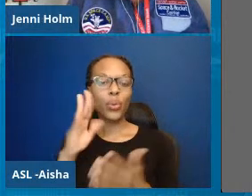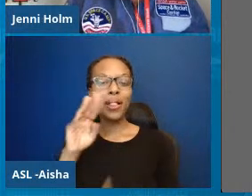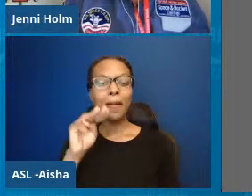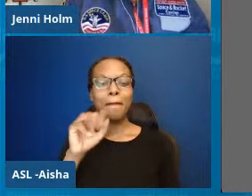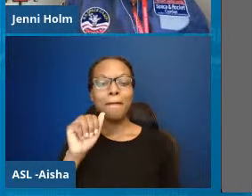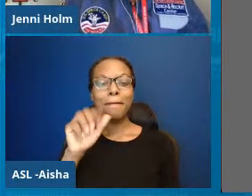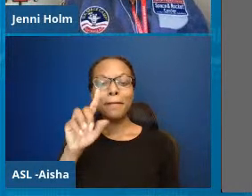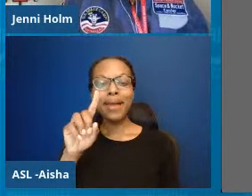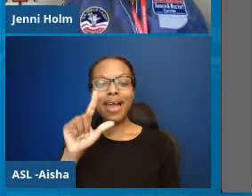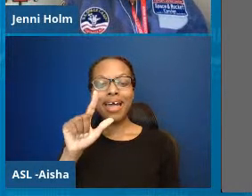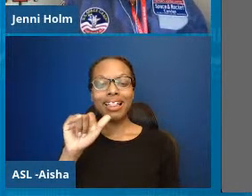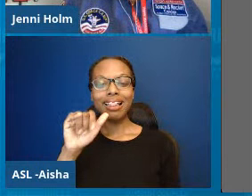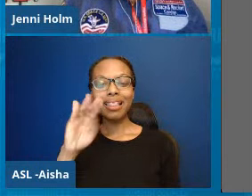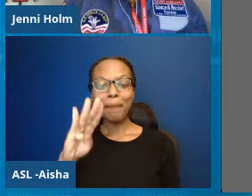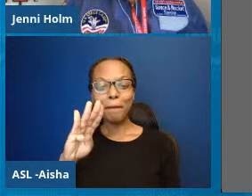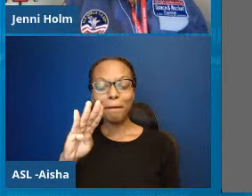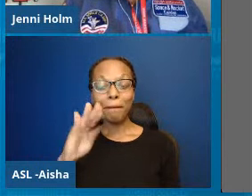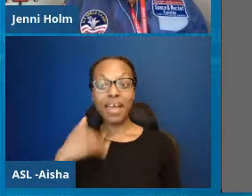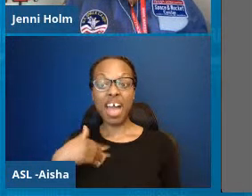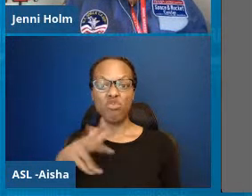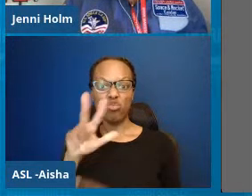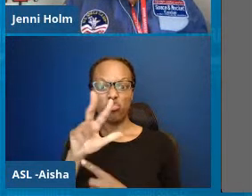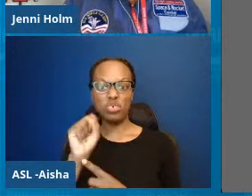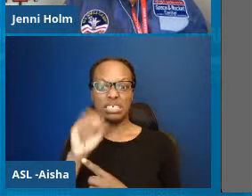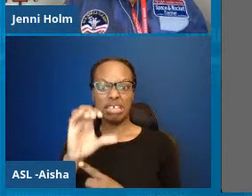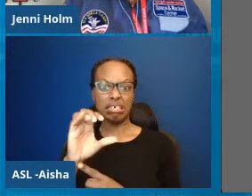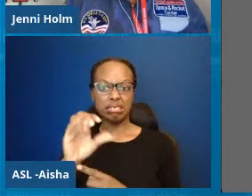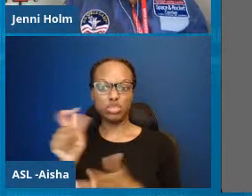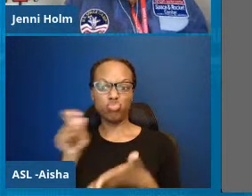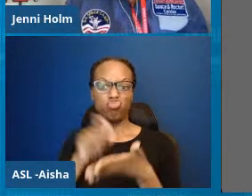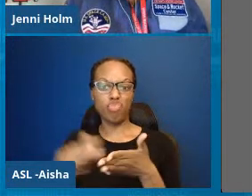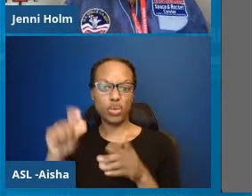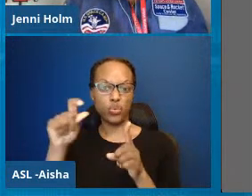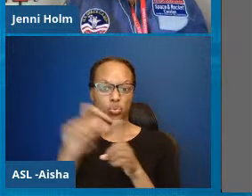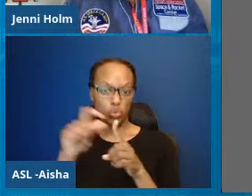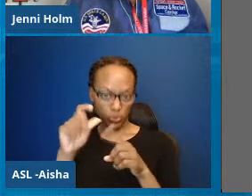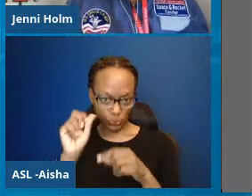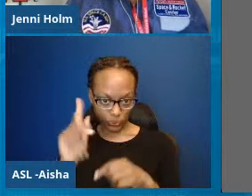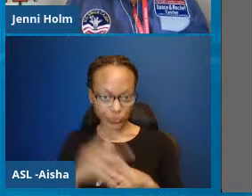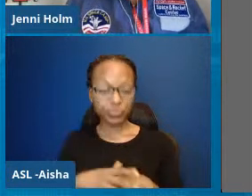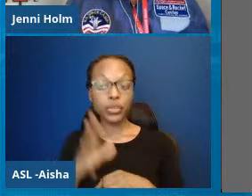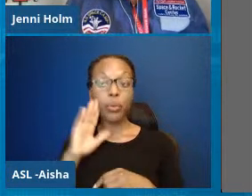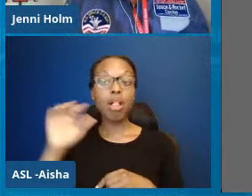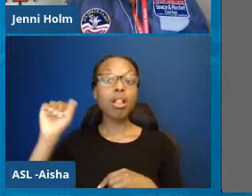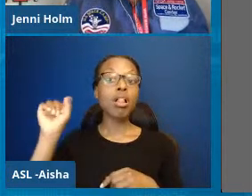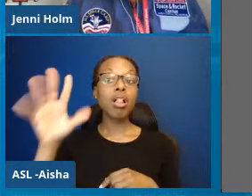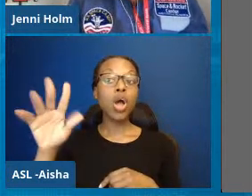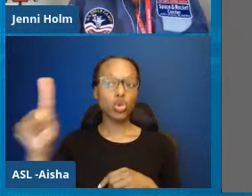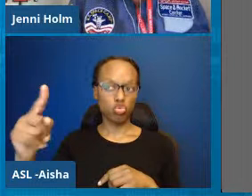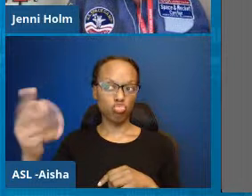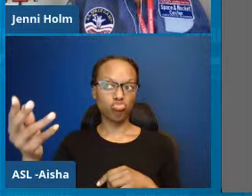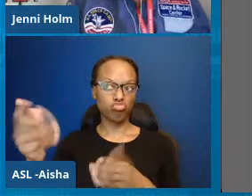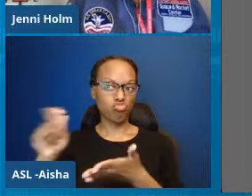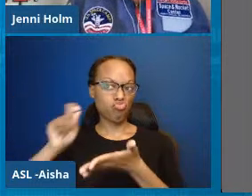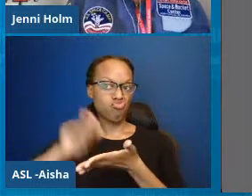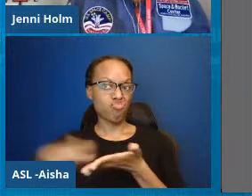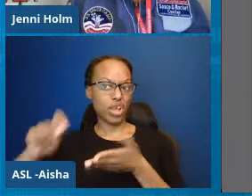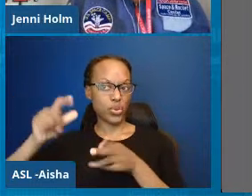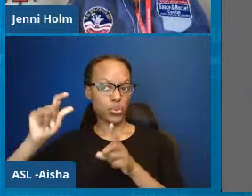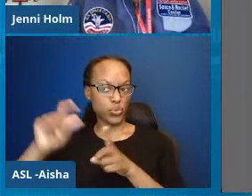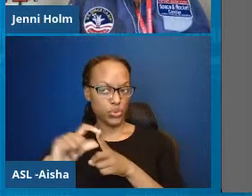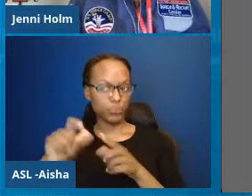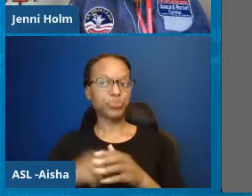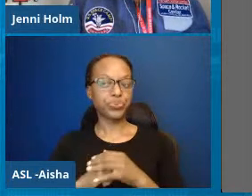game. And I'm going to give you 3 seconds for each of these to write down a word, okay? So I'll call them out to you, and you can just write them down in the blanks next